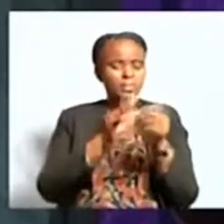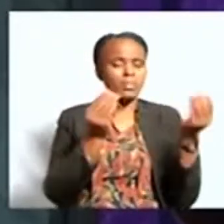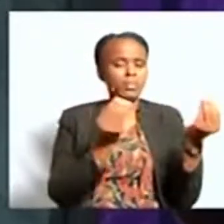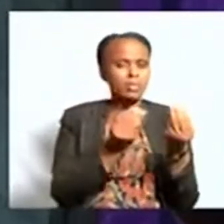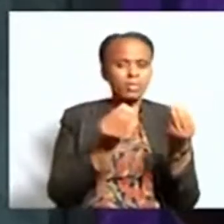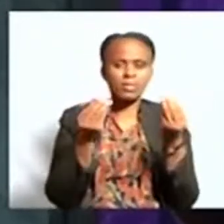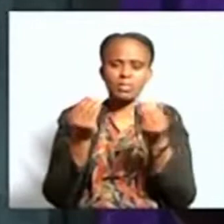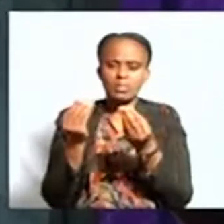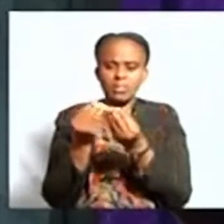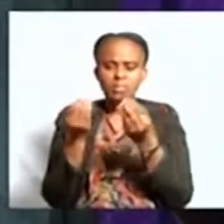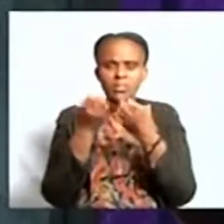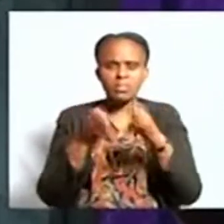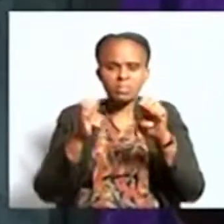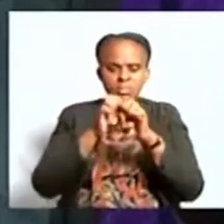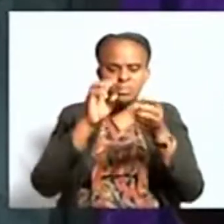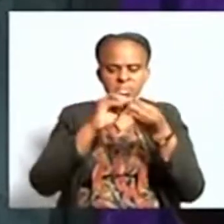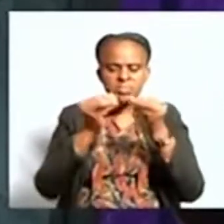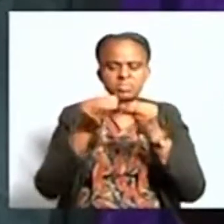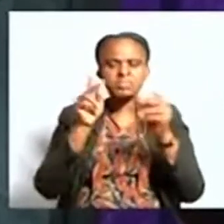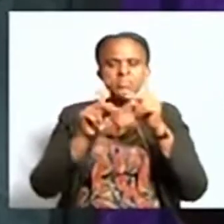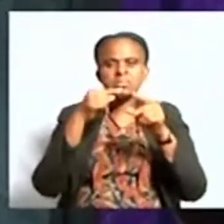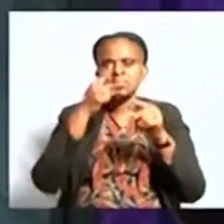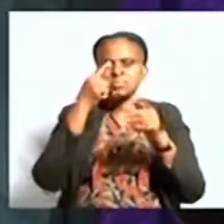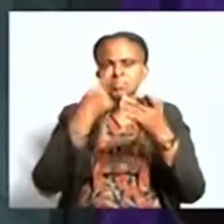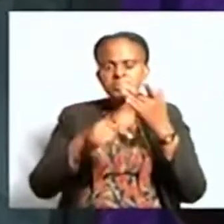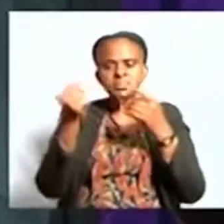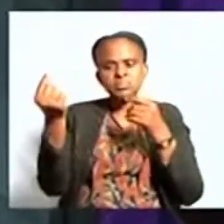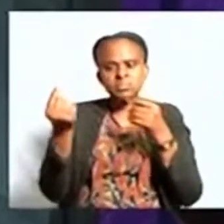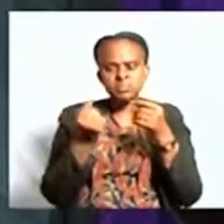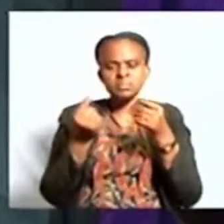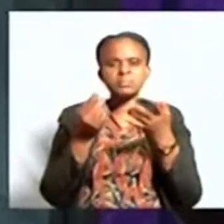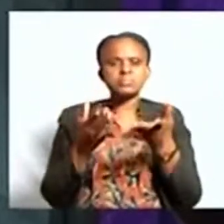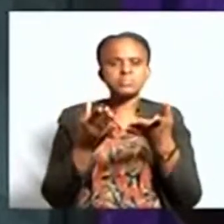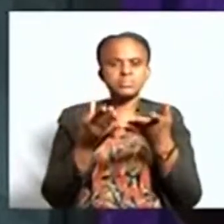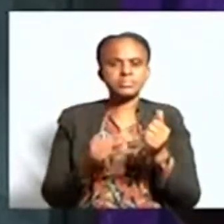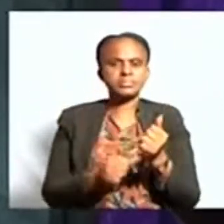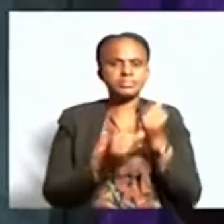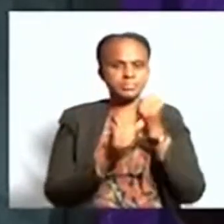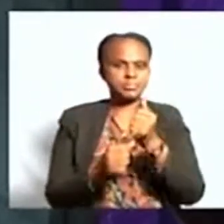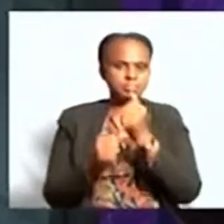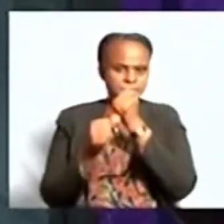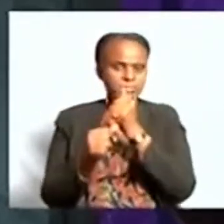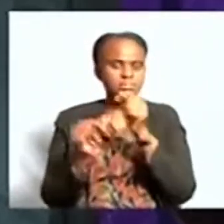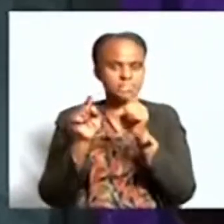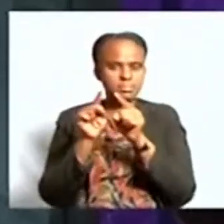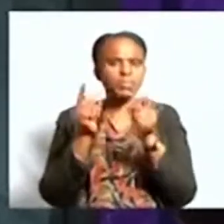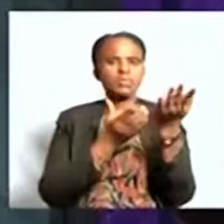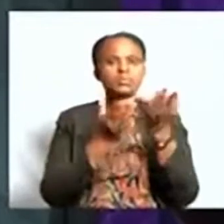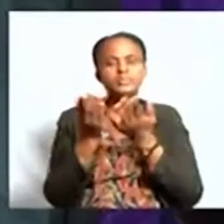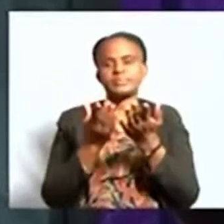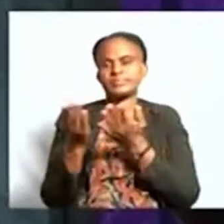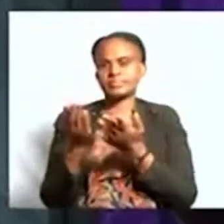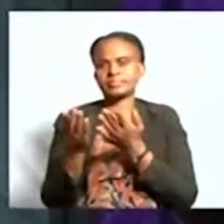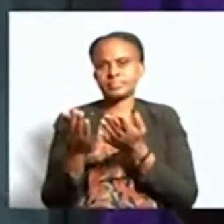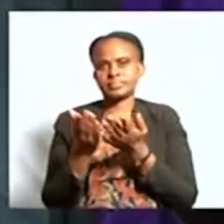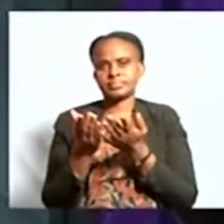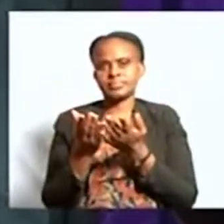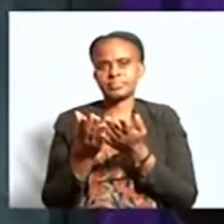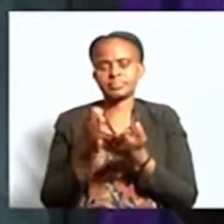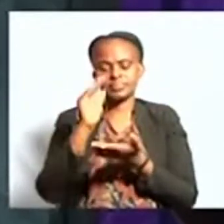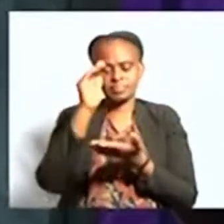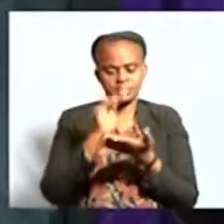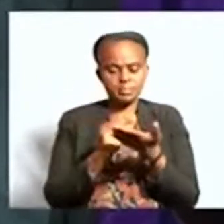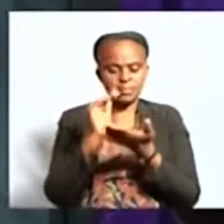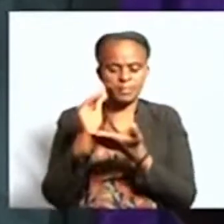restrictions, even the number of people that would actually come to the agency to come and get services